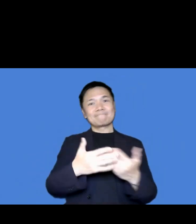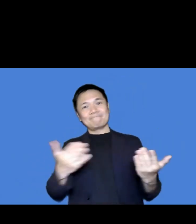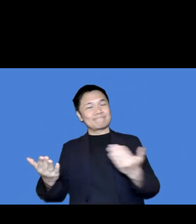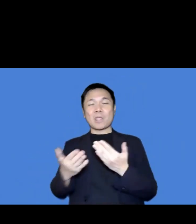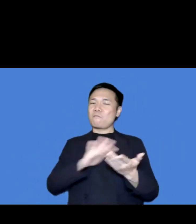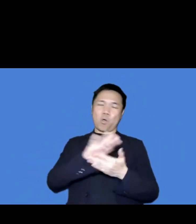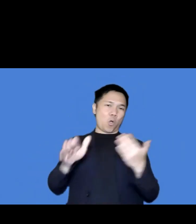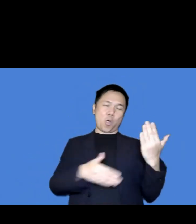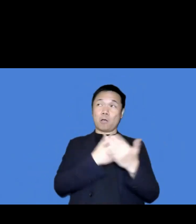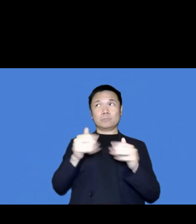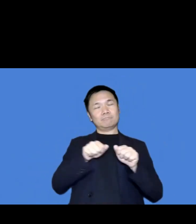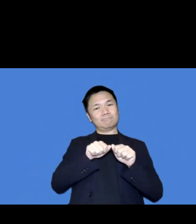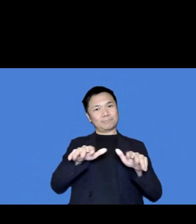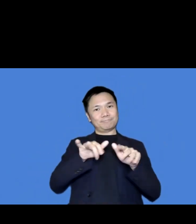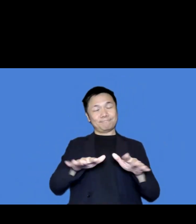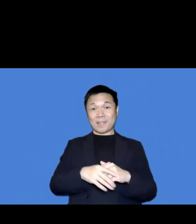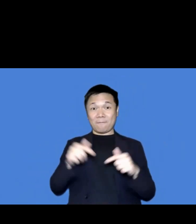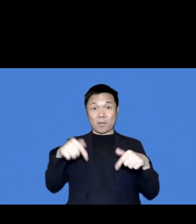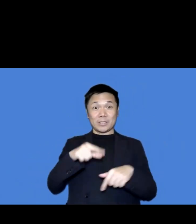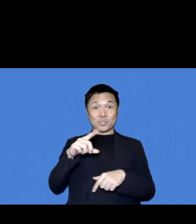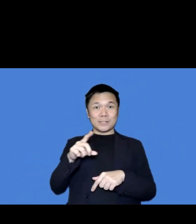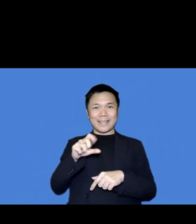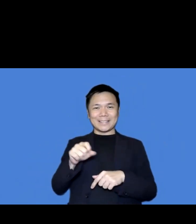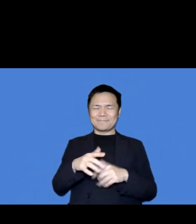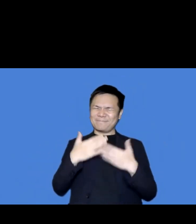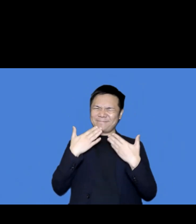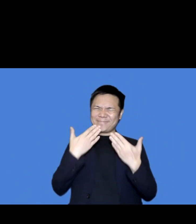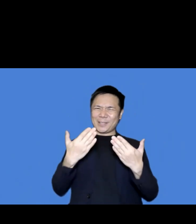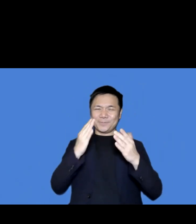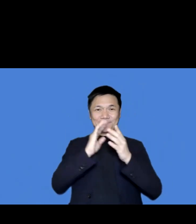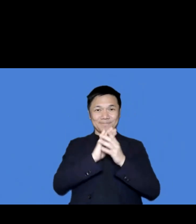the upcoming webinars for the GDS. Thank you.